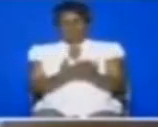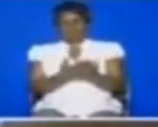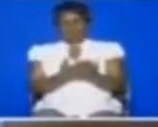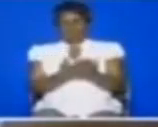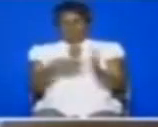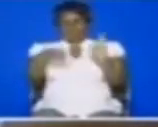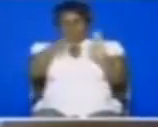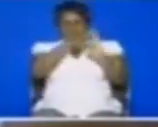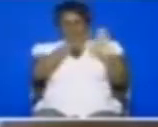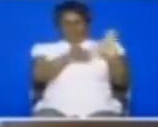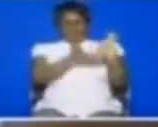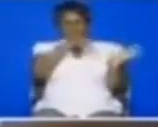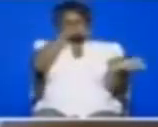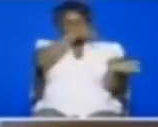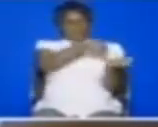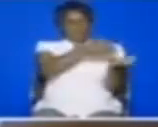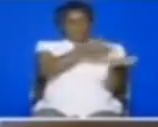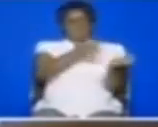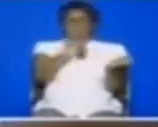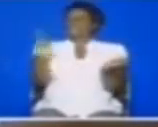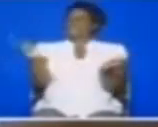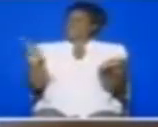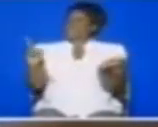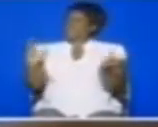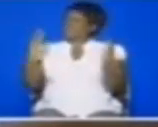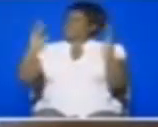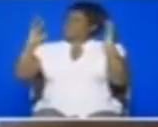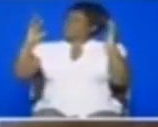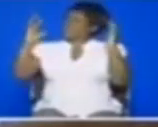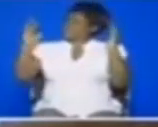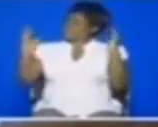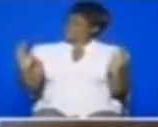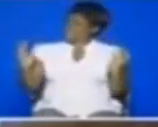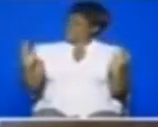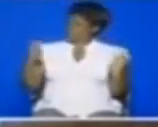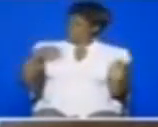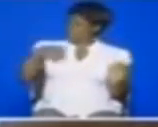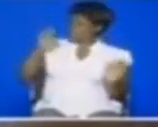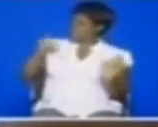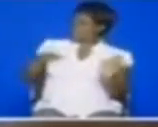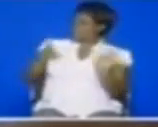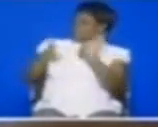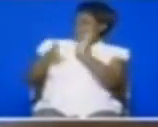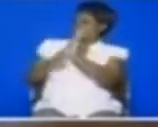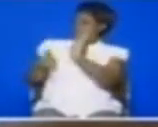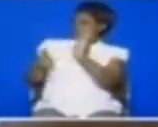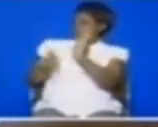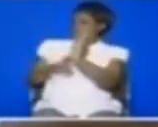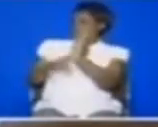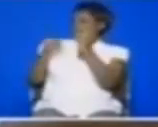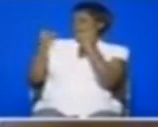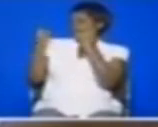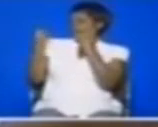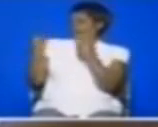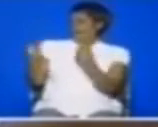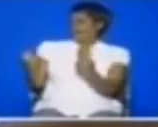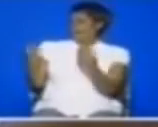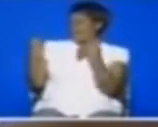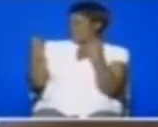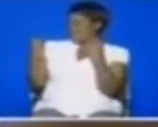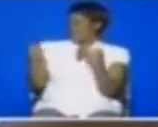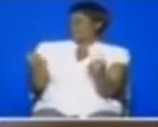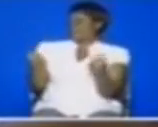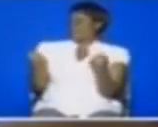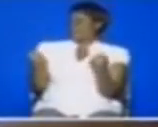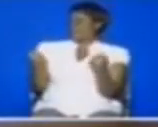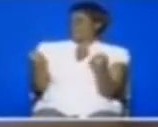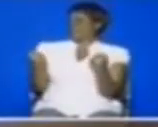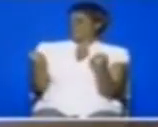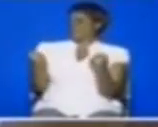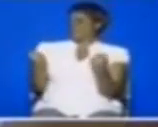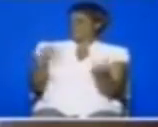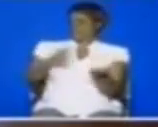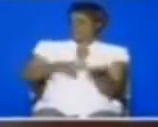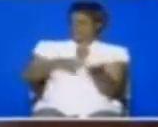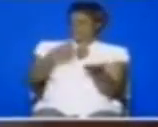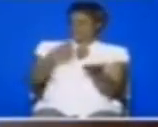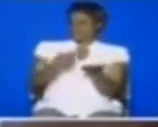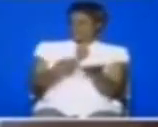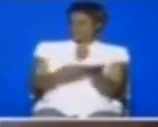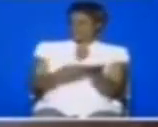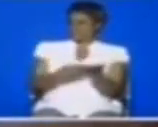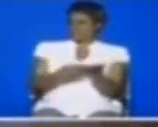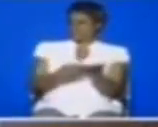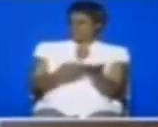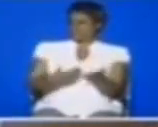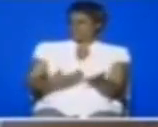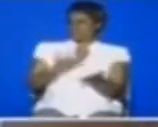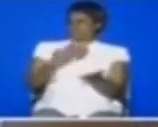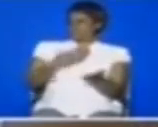his program as well because Nairobi is big. Mm-hmm. For me, as the county woman representative, I find it so difficult resource-wise to go